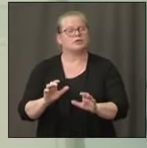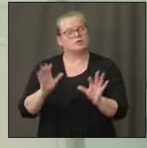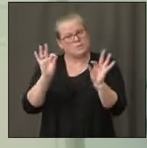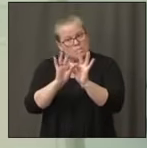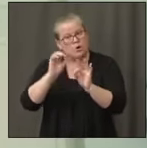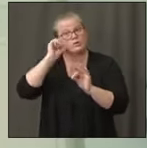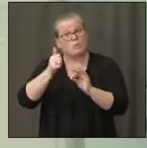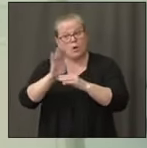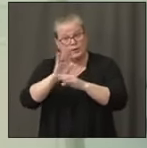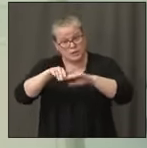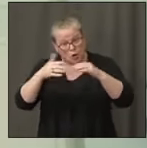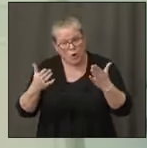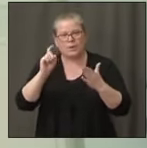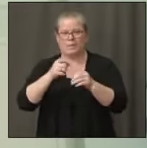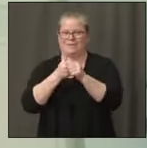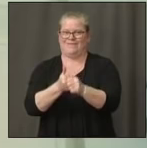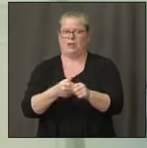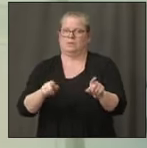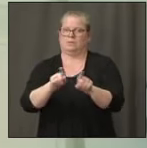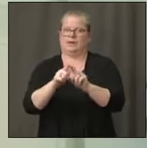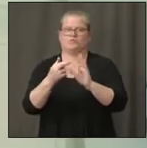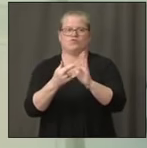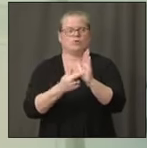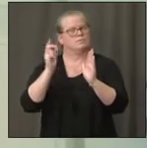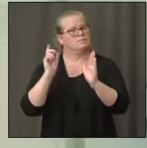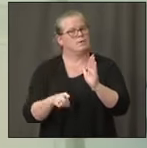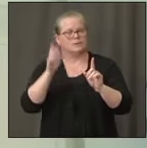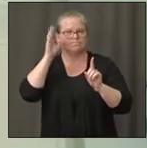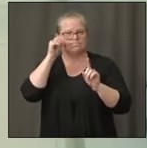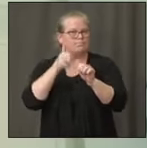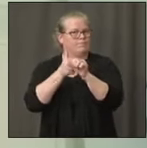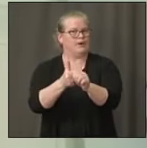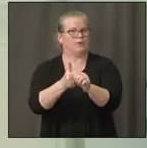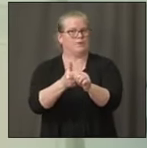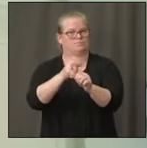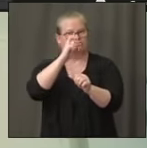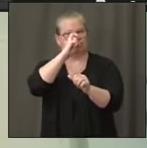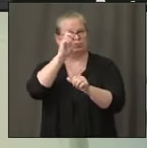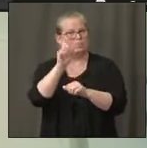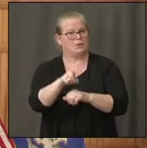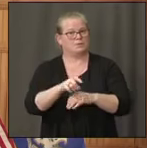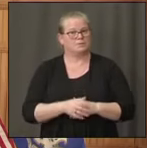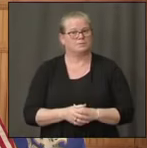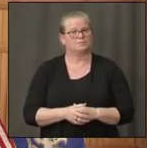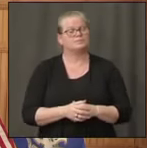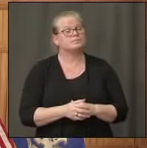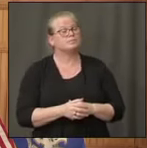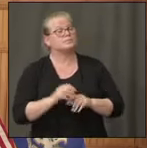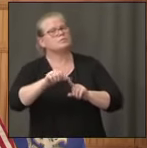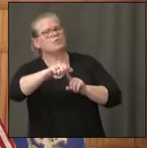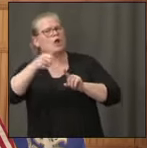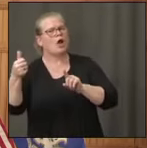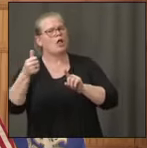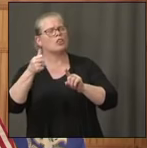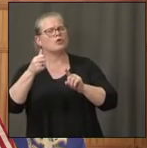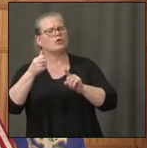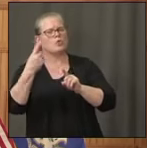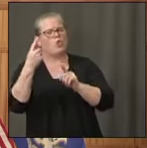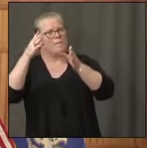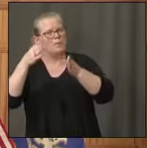And I guess in follow-up on an earlier question, we've got a reader question asking us when our picnic table is going to be